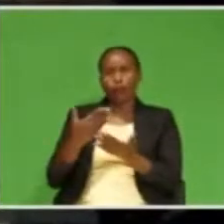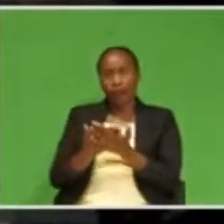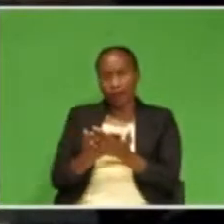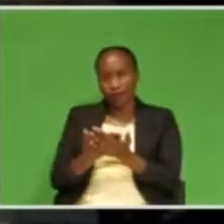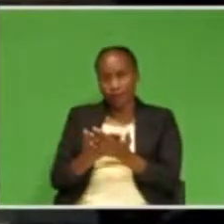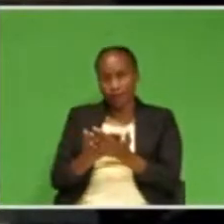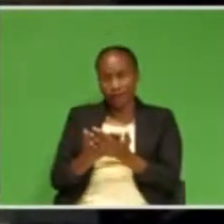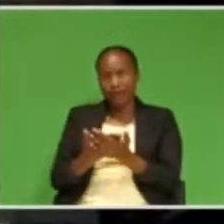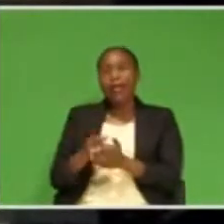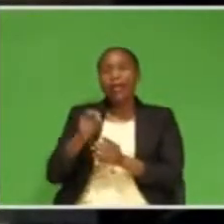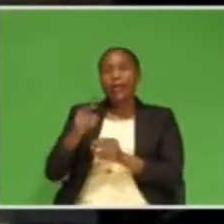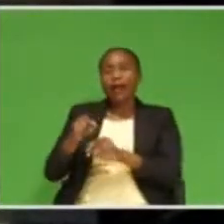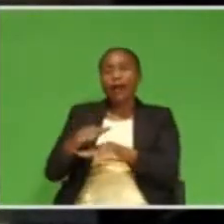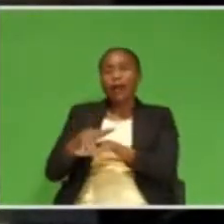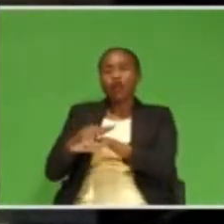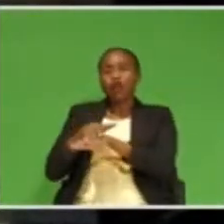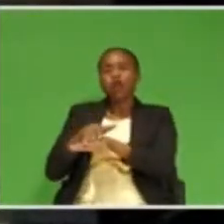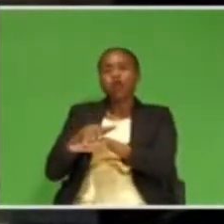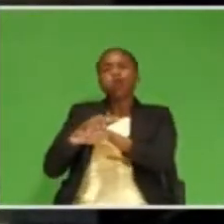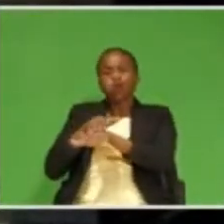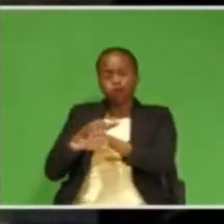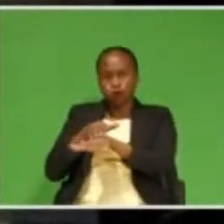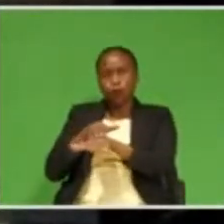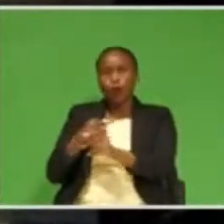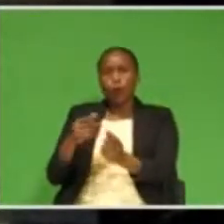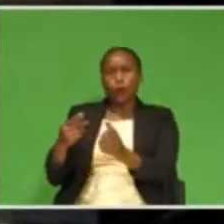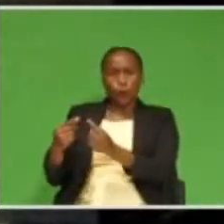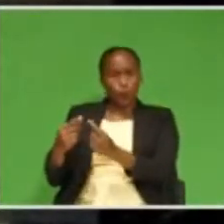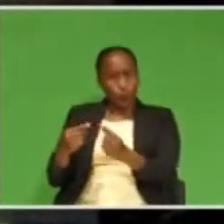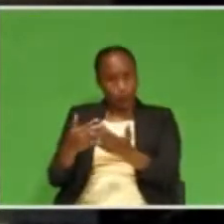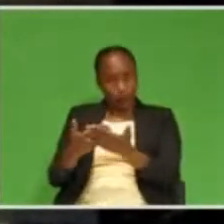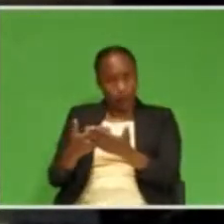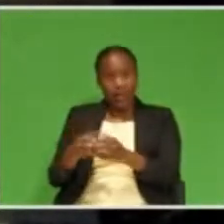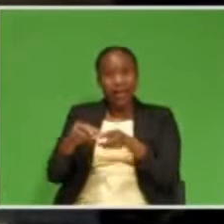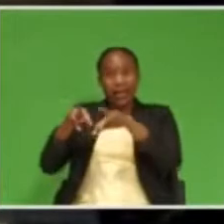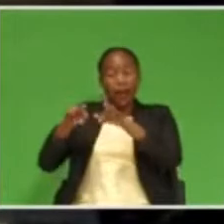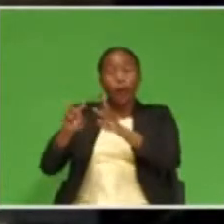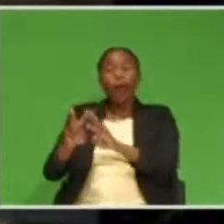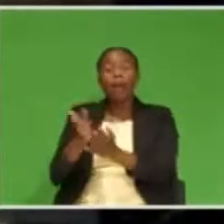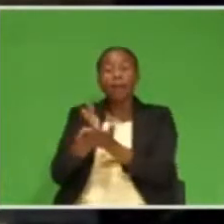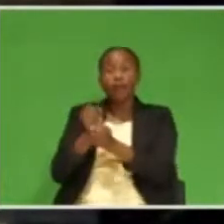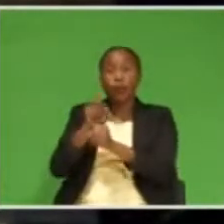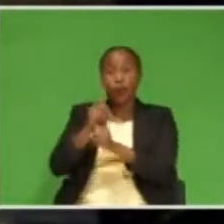at a pace we can afford, and in a manner that ensures energy